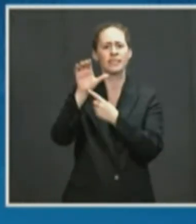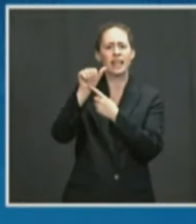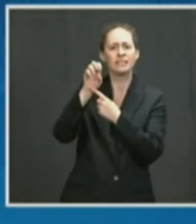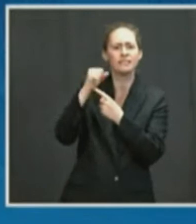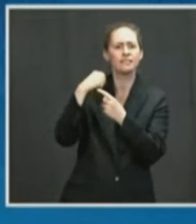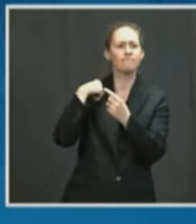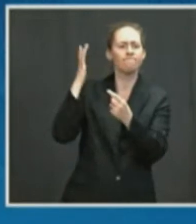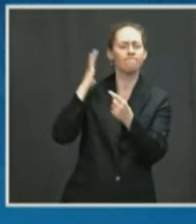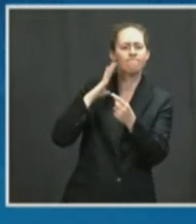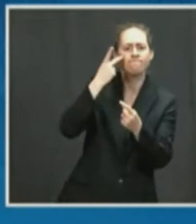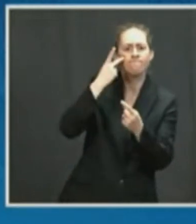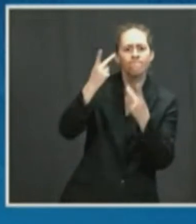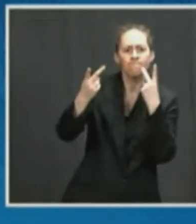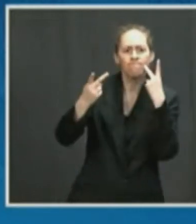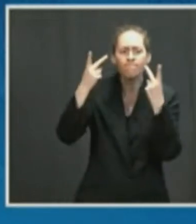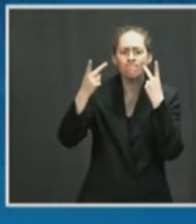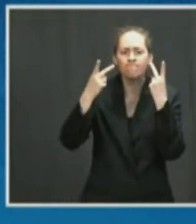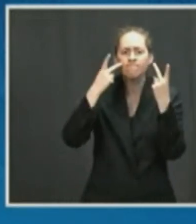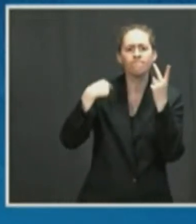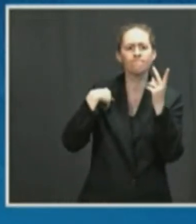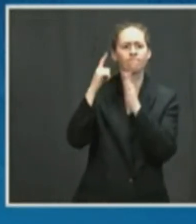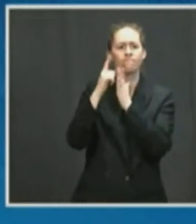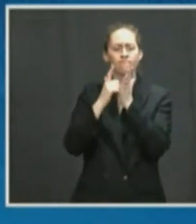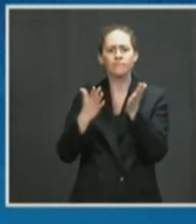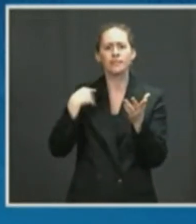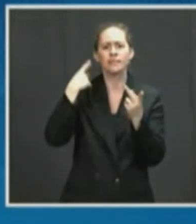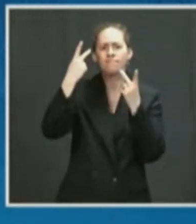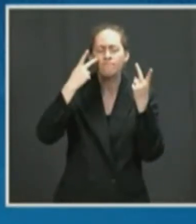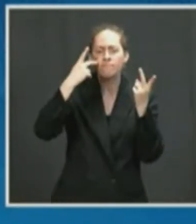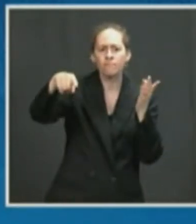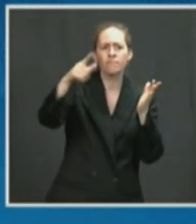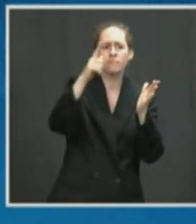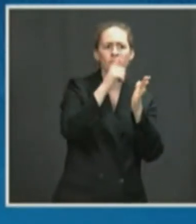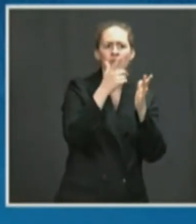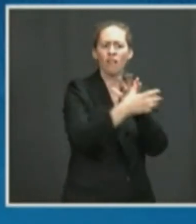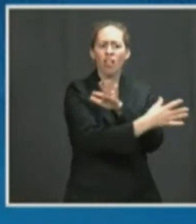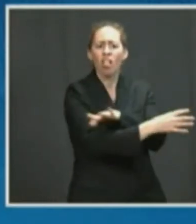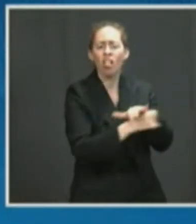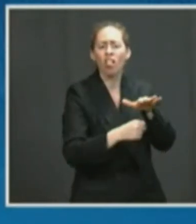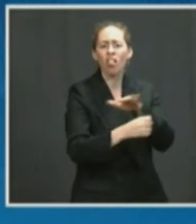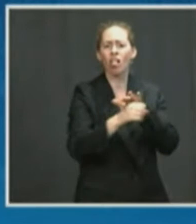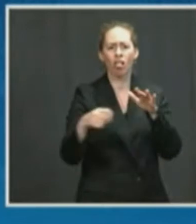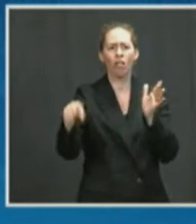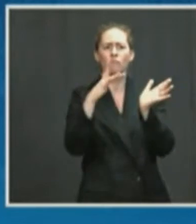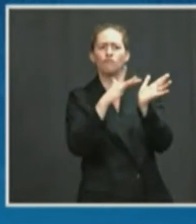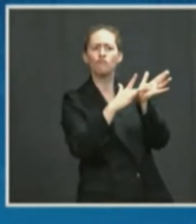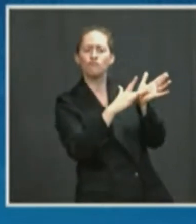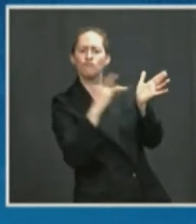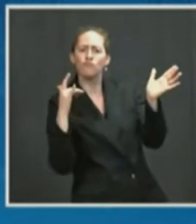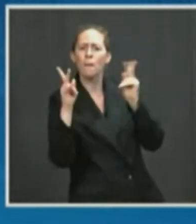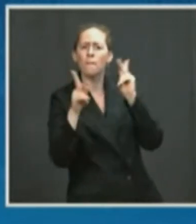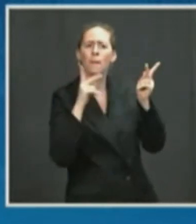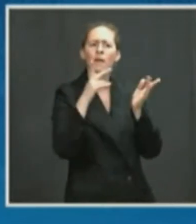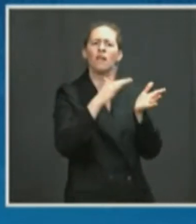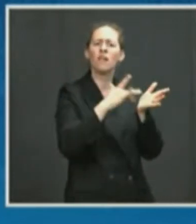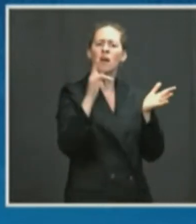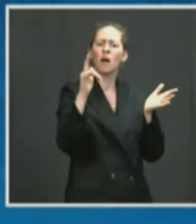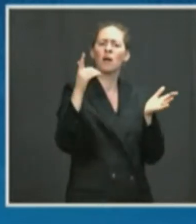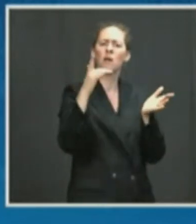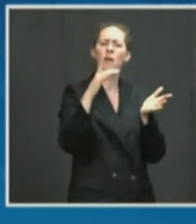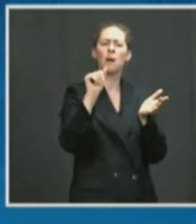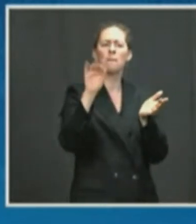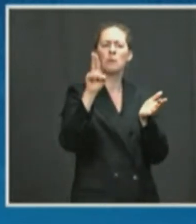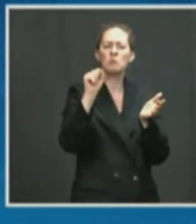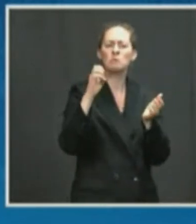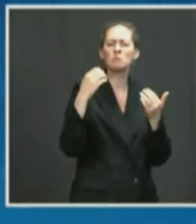being taken advantage of, being sold for profit, being abused, it should be a priority for all of us who care about the